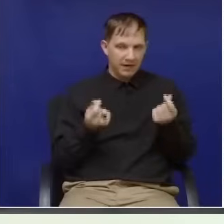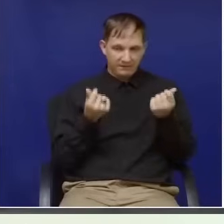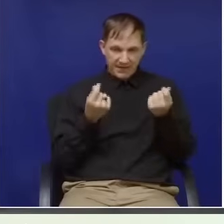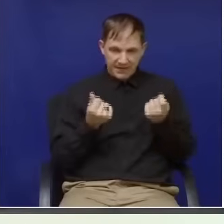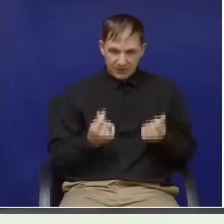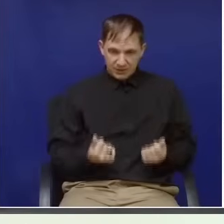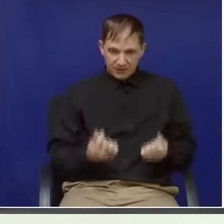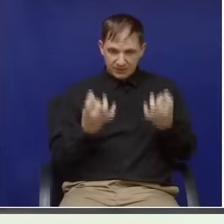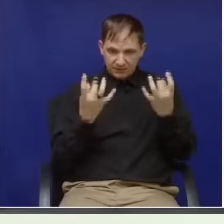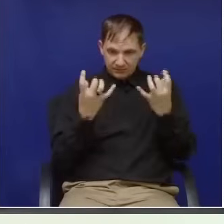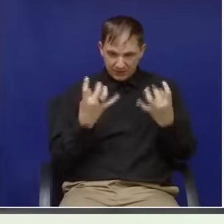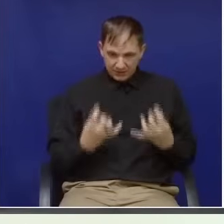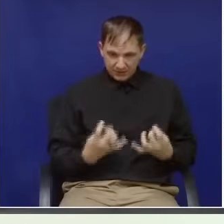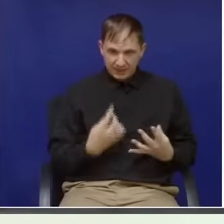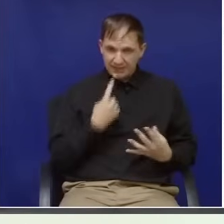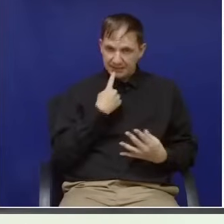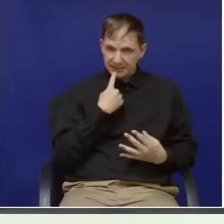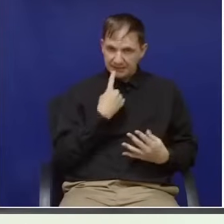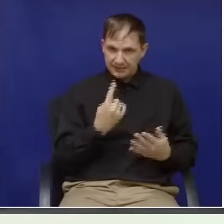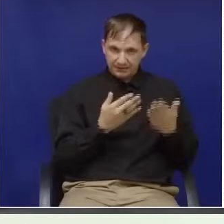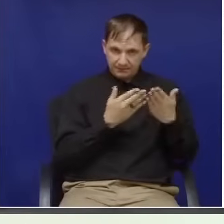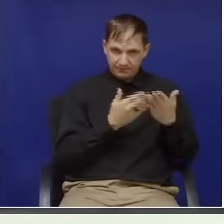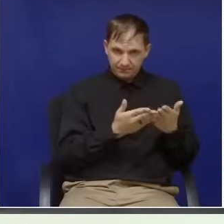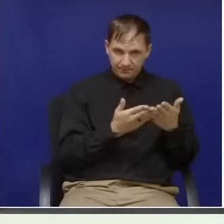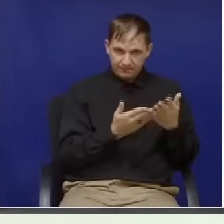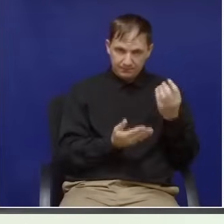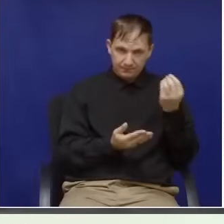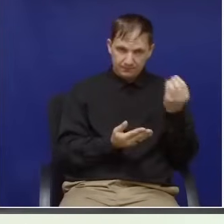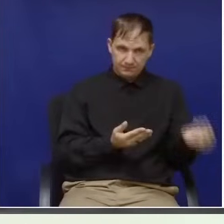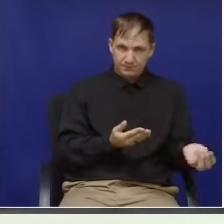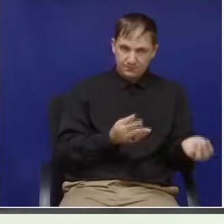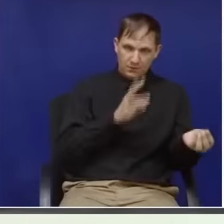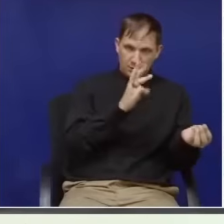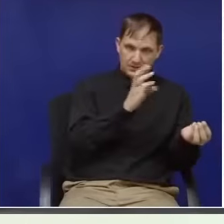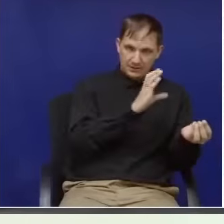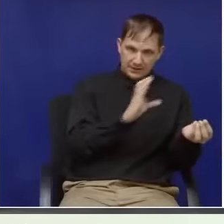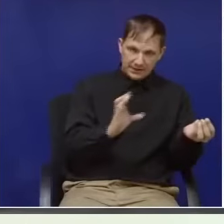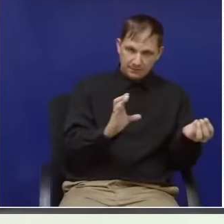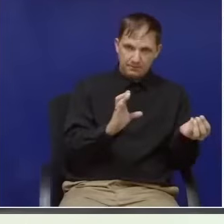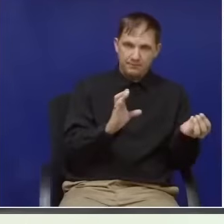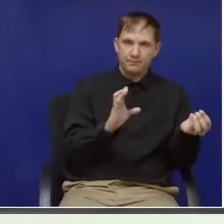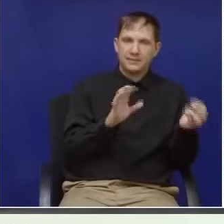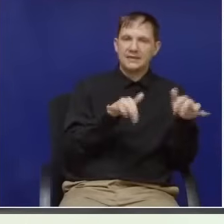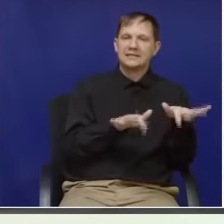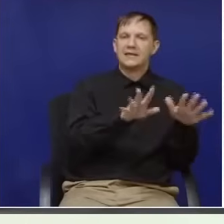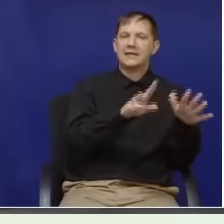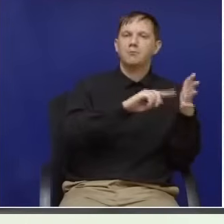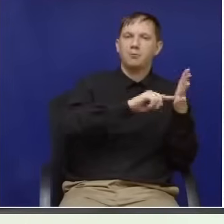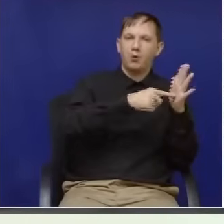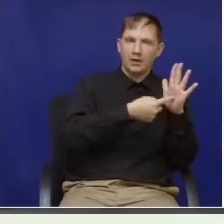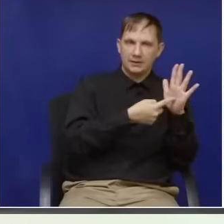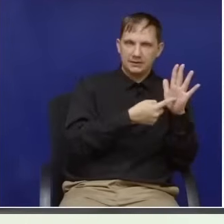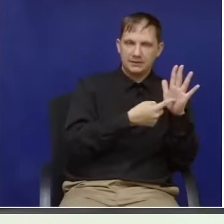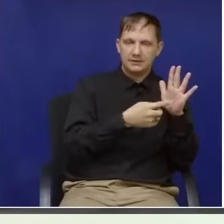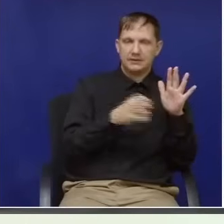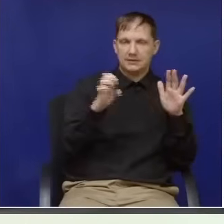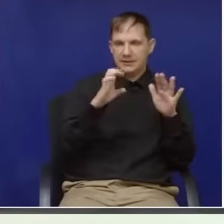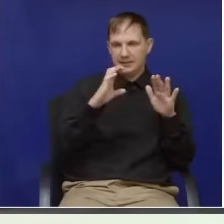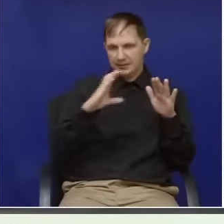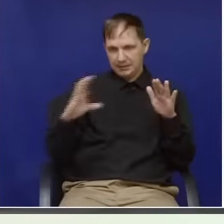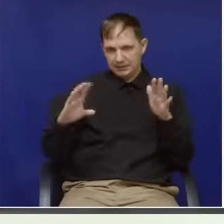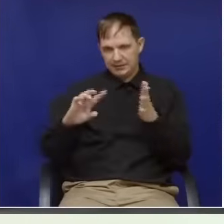reflects annual harbor level allocation for the Western Cape Sea Point environment, Eastern Cape Sea